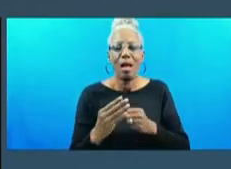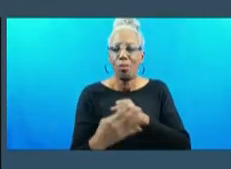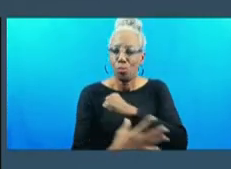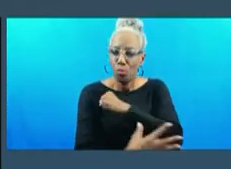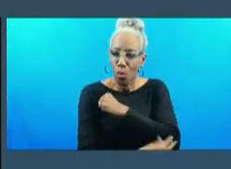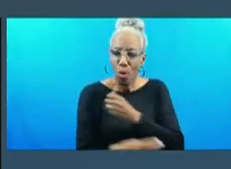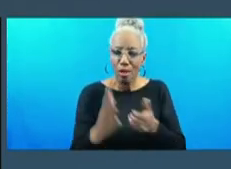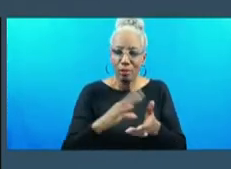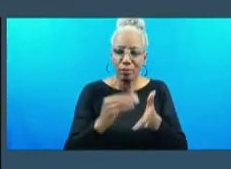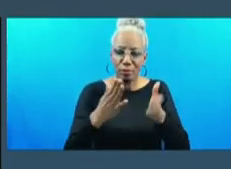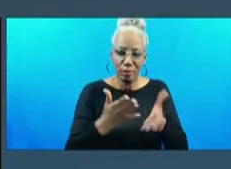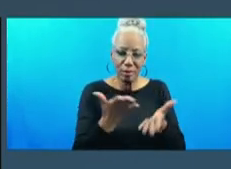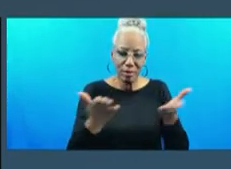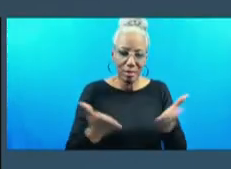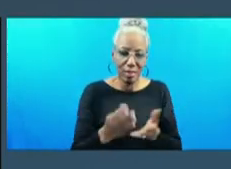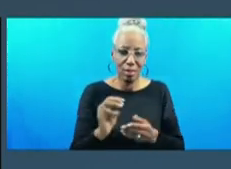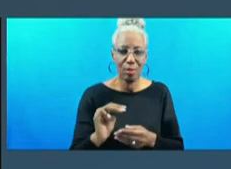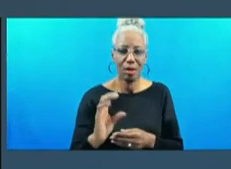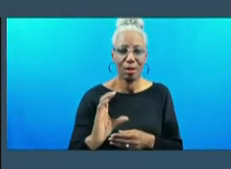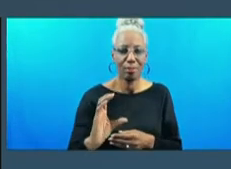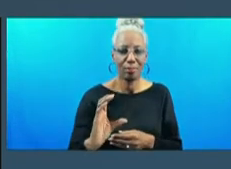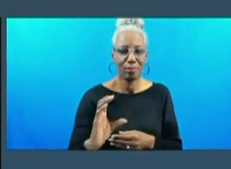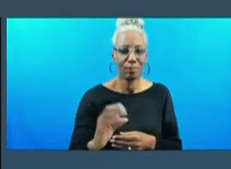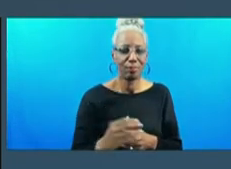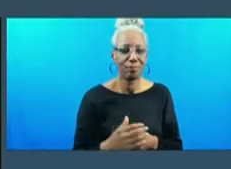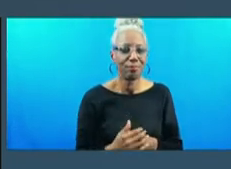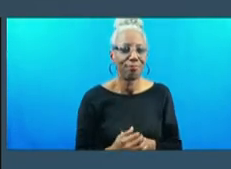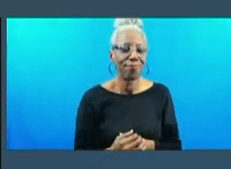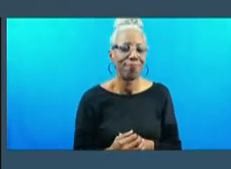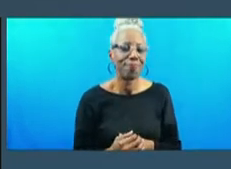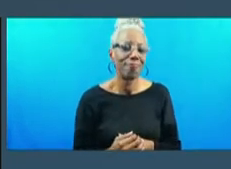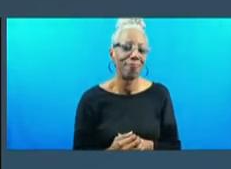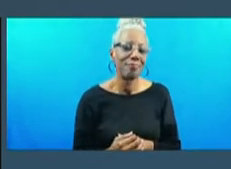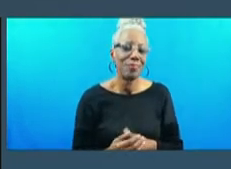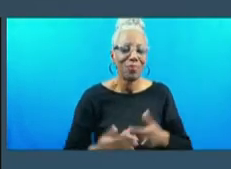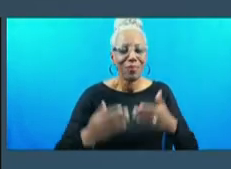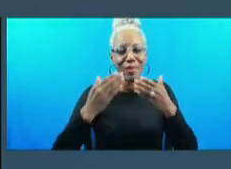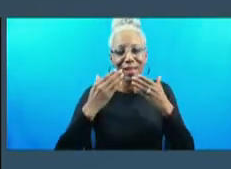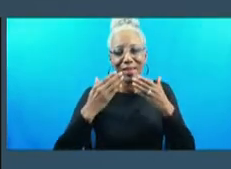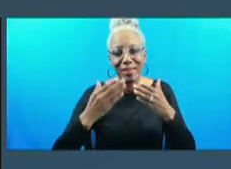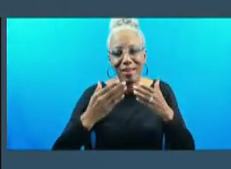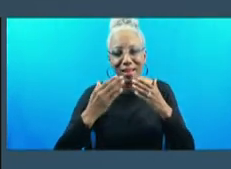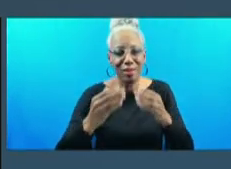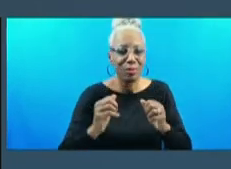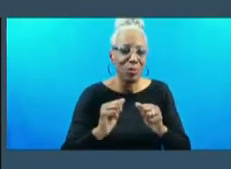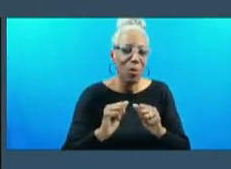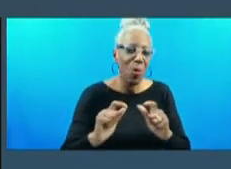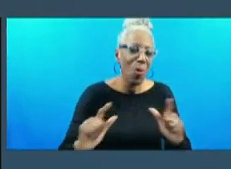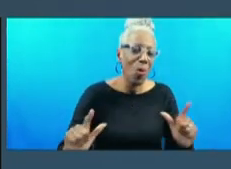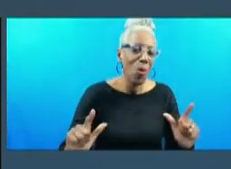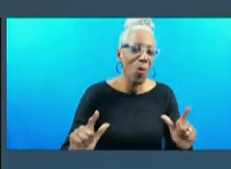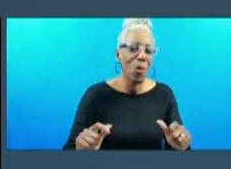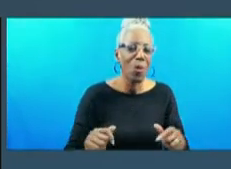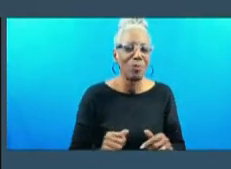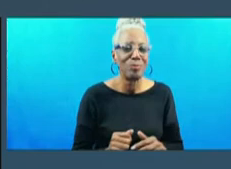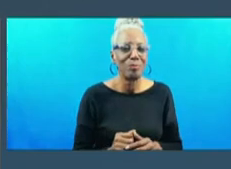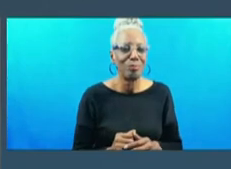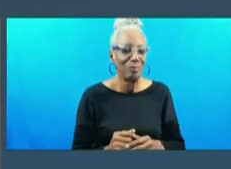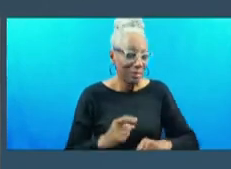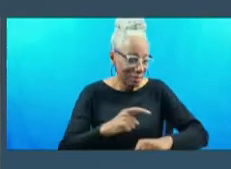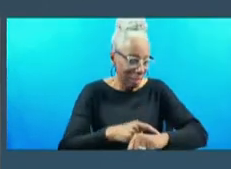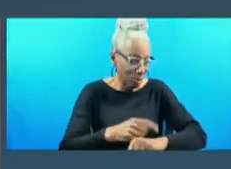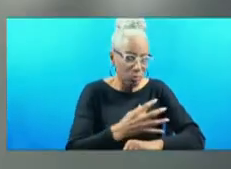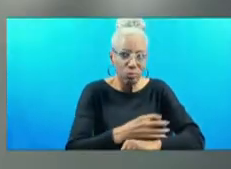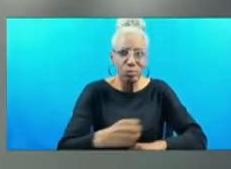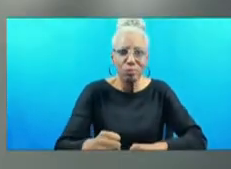Well, thank you. Thank you all. It's been it has passed so fast. There are a lot of topics that we